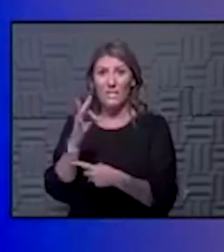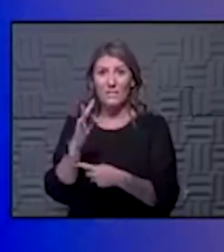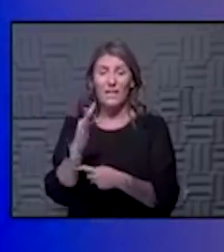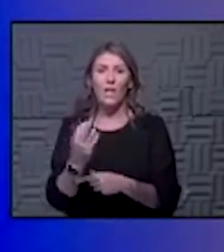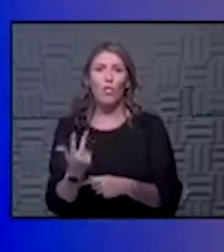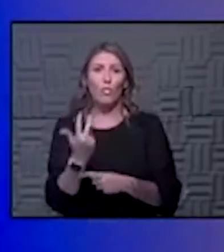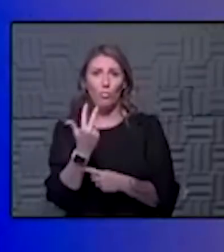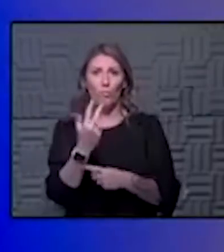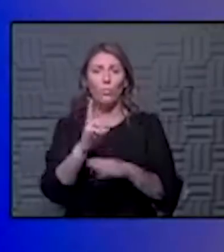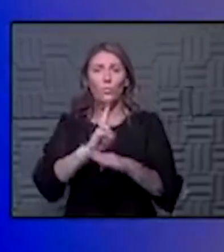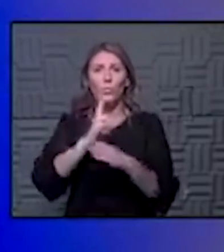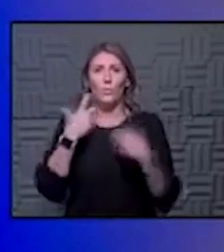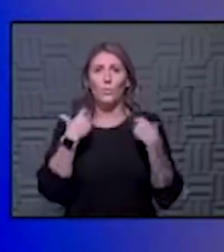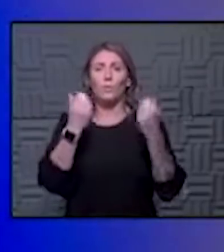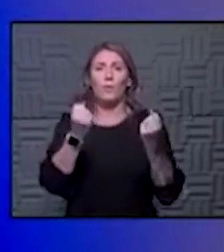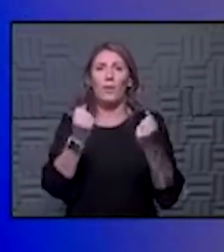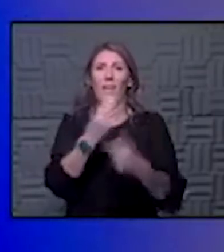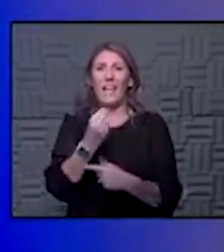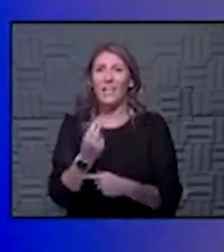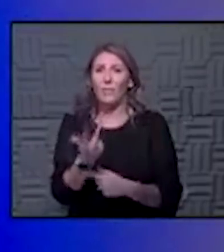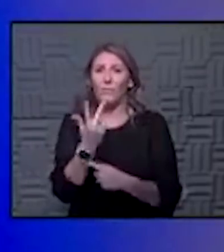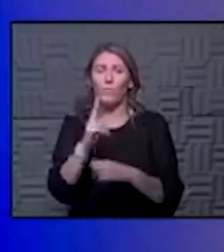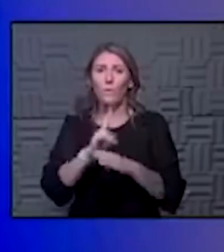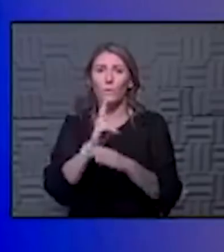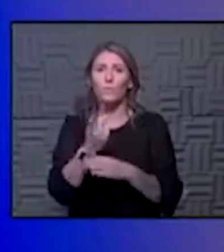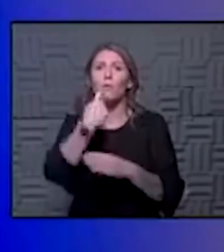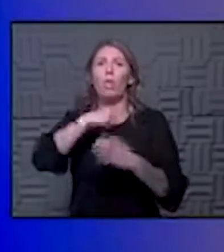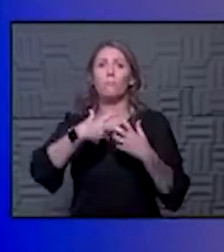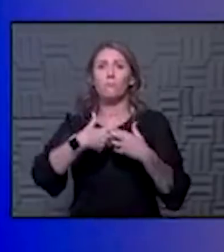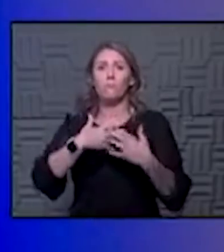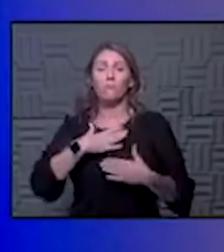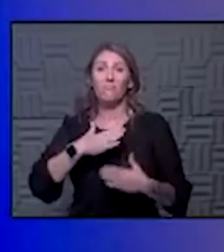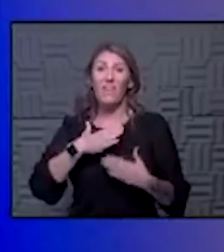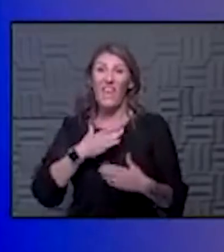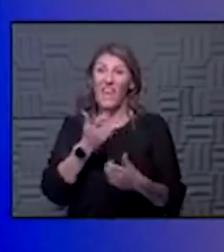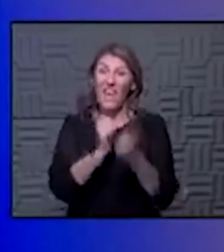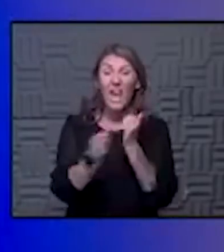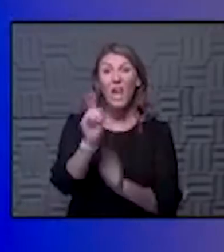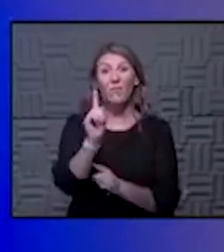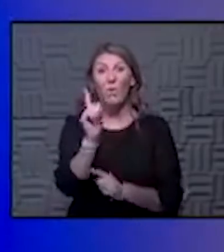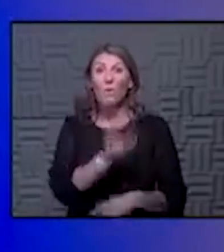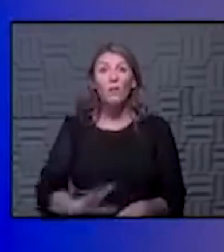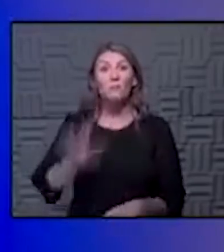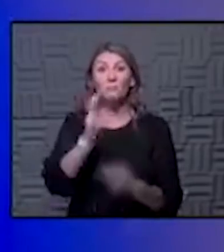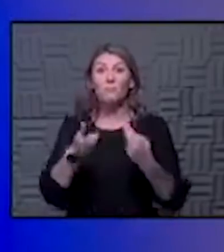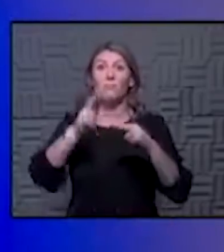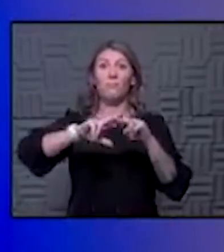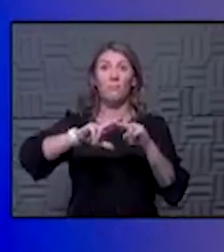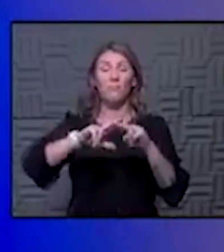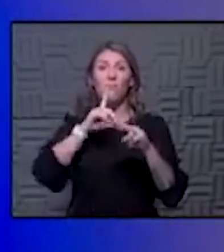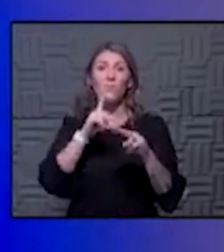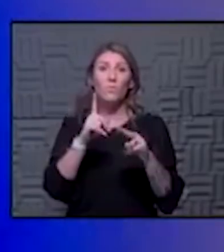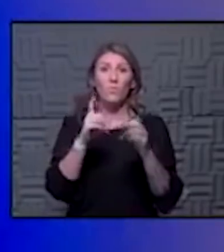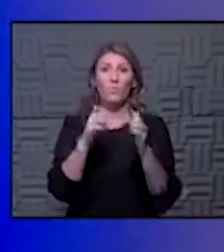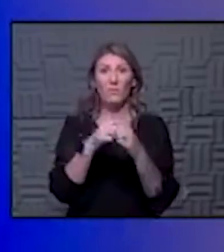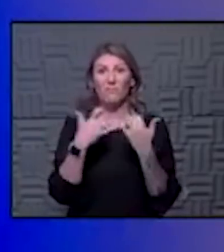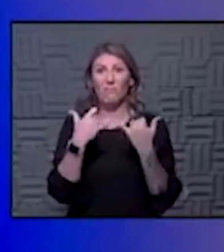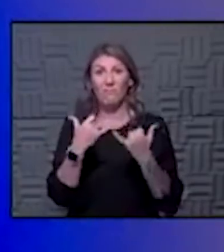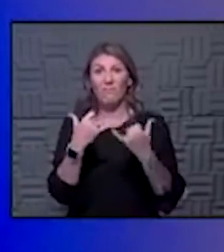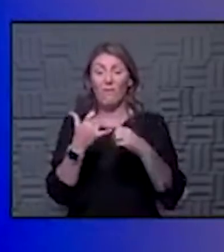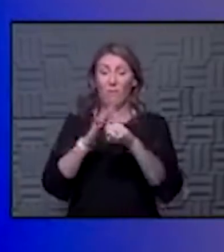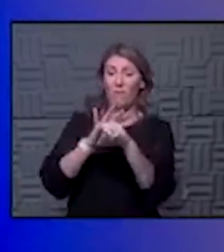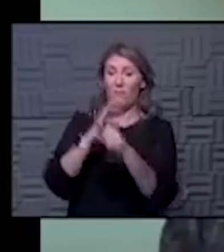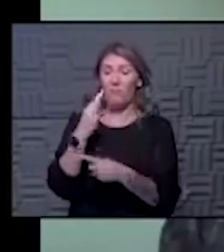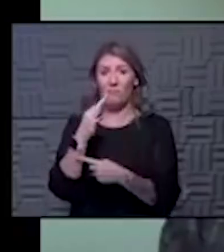recovery phase, but they do have 3 on the ventilator as well. So everywhere is seeing an increase in the number of acute COVID